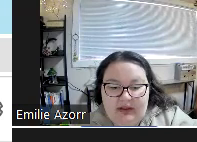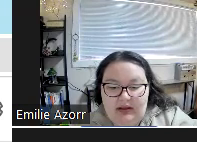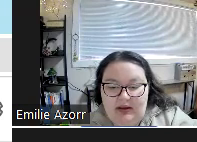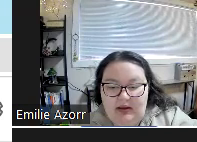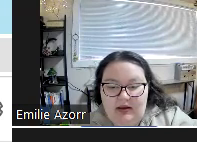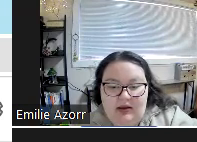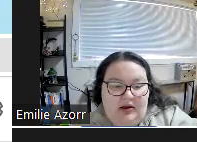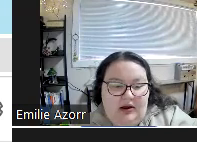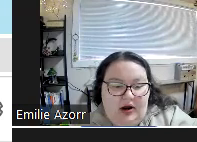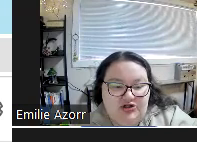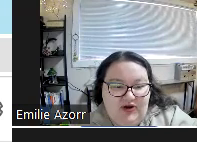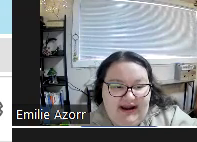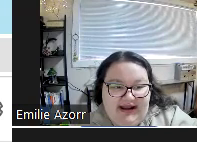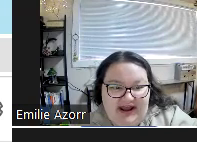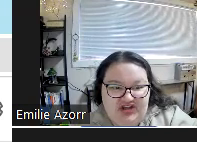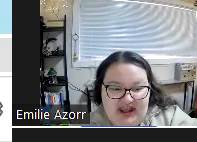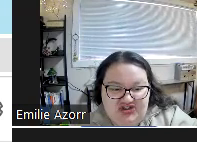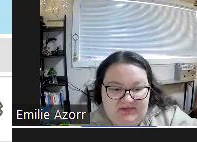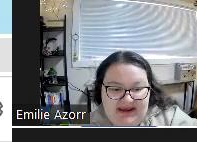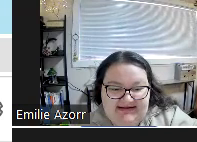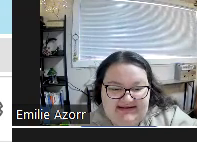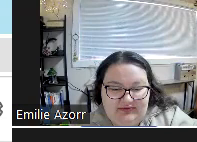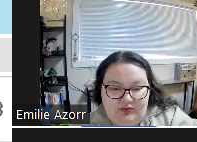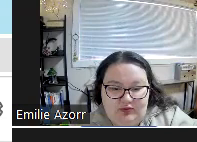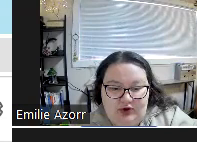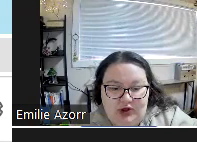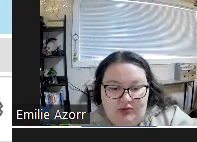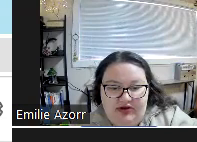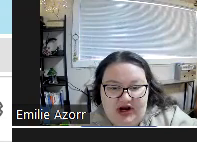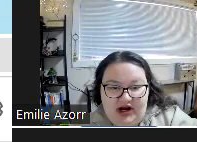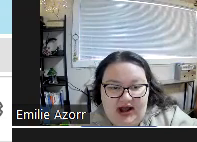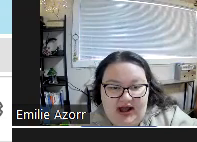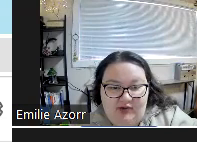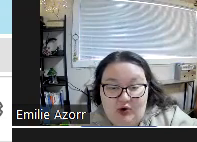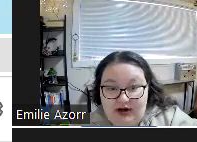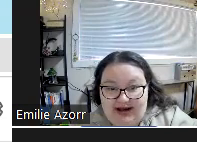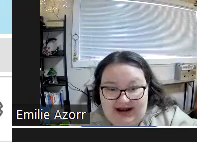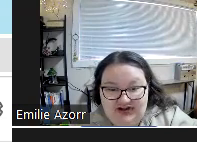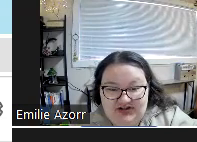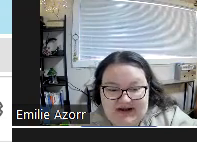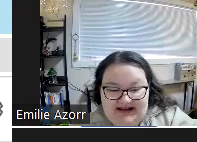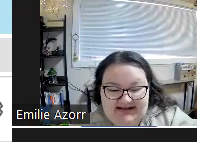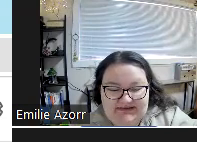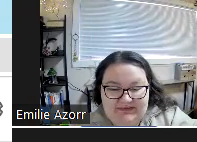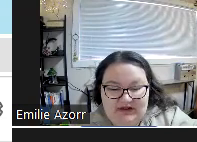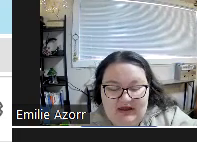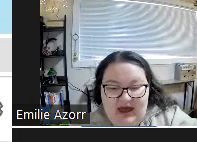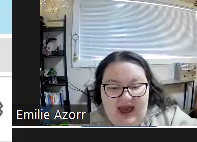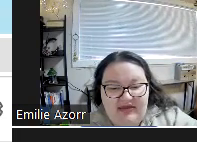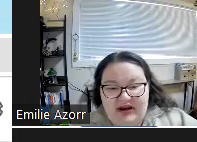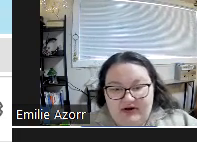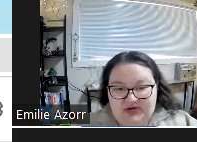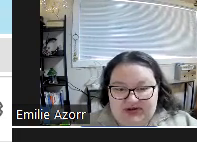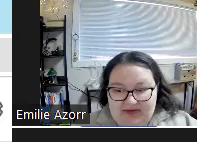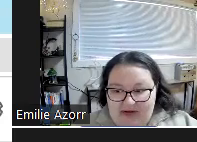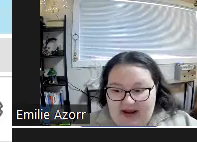tool, our training and education piece with our recorded connectors meeting,